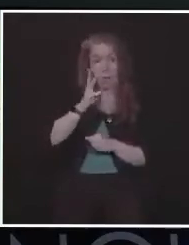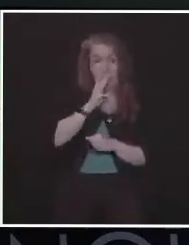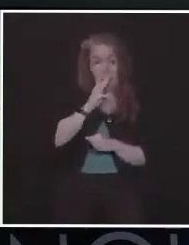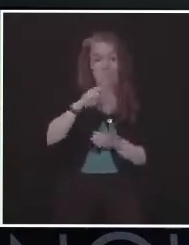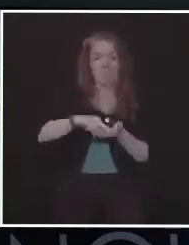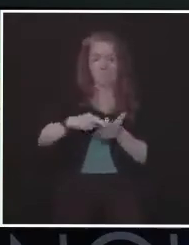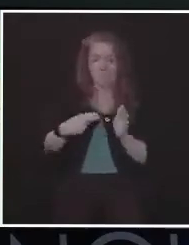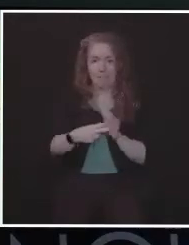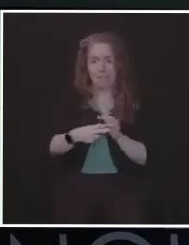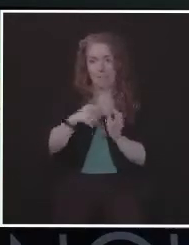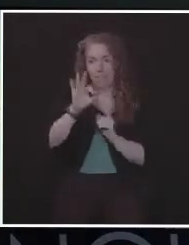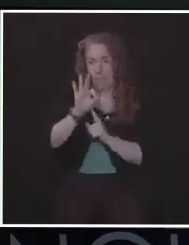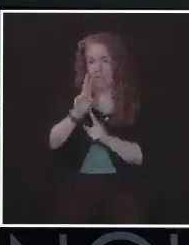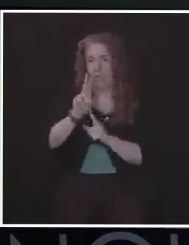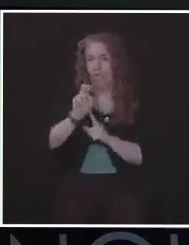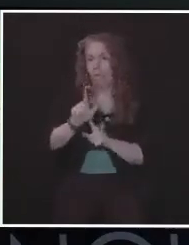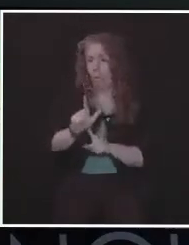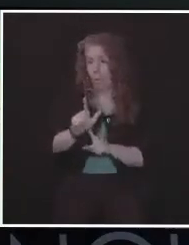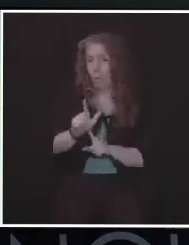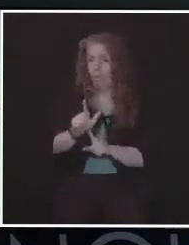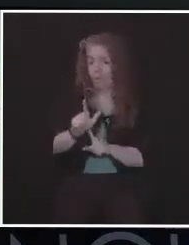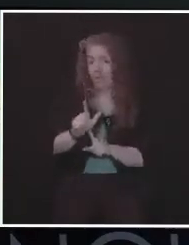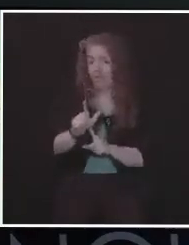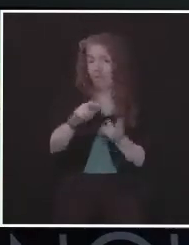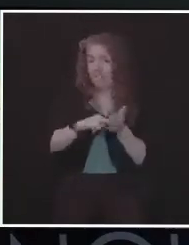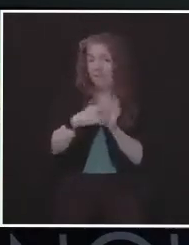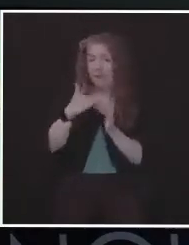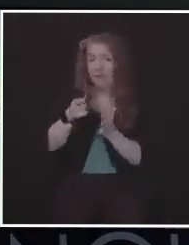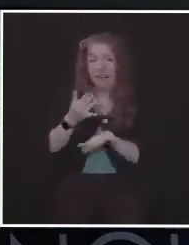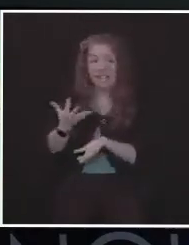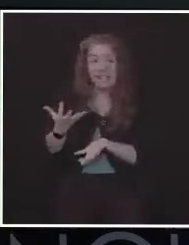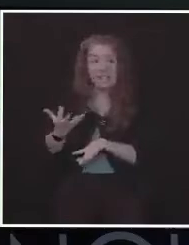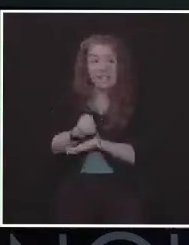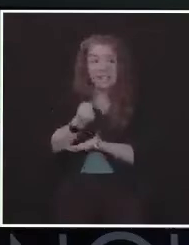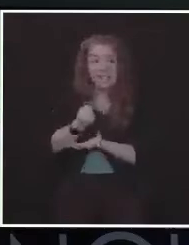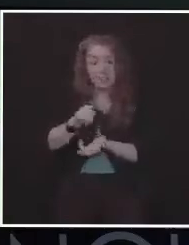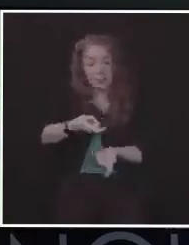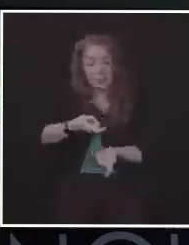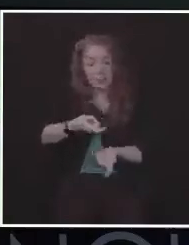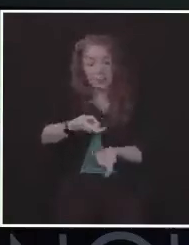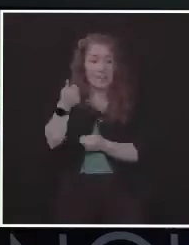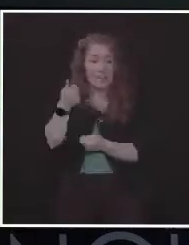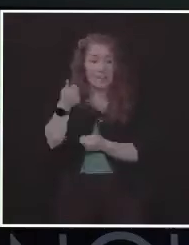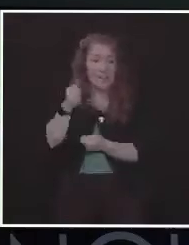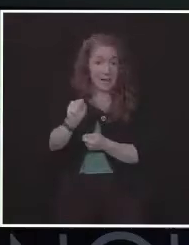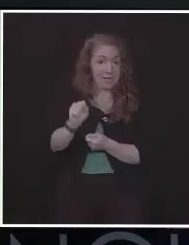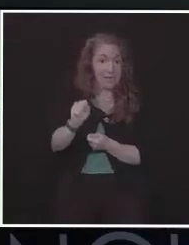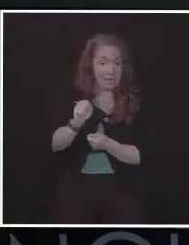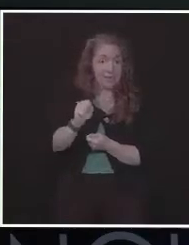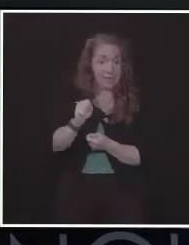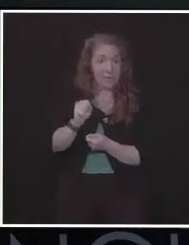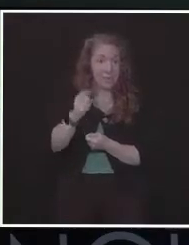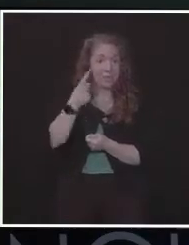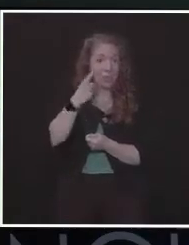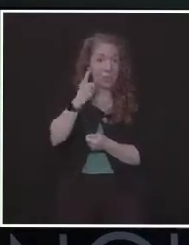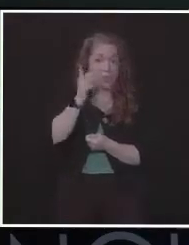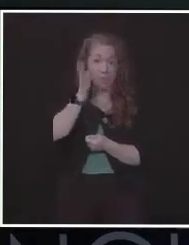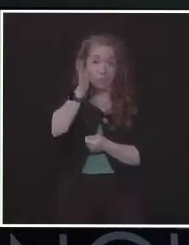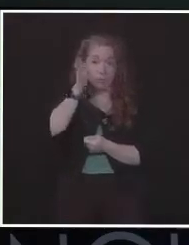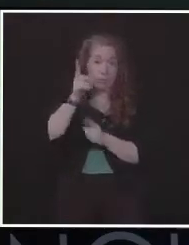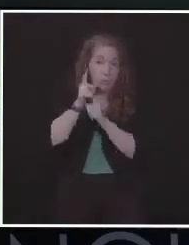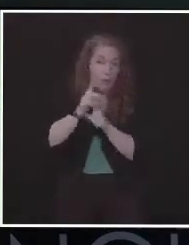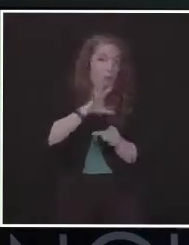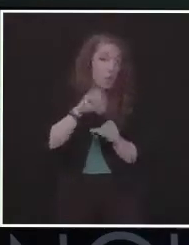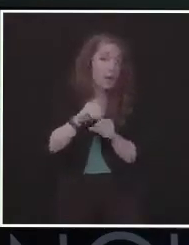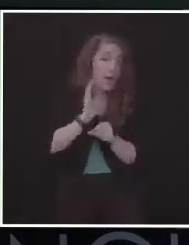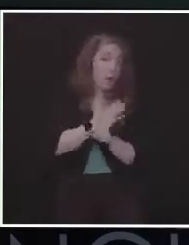be a gas station for us in the future, for future missions, including the one to Mars. And that's another part